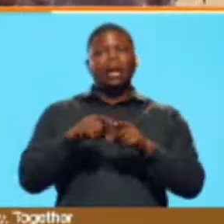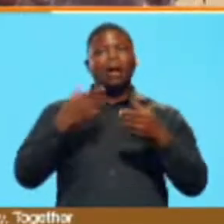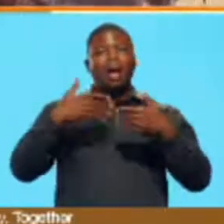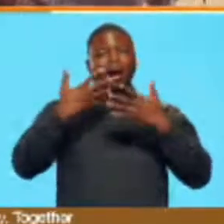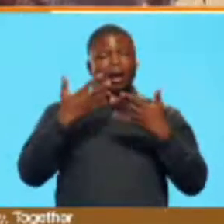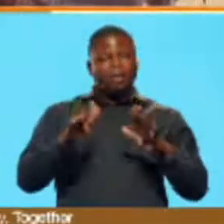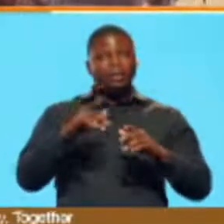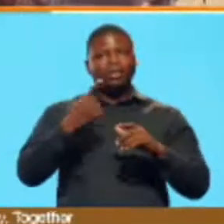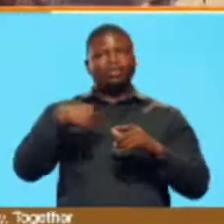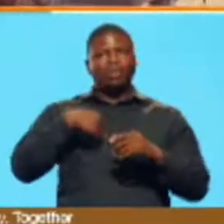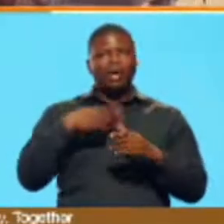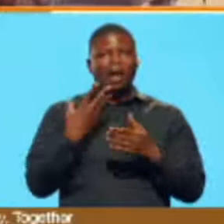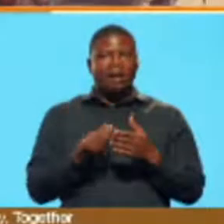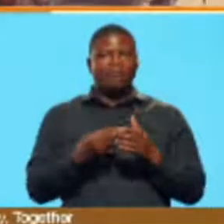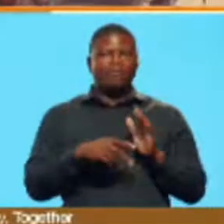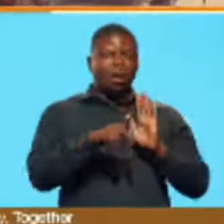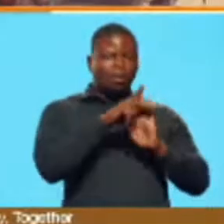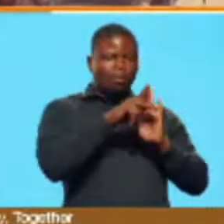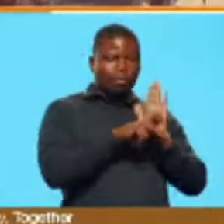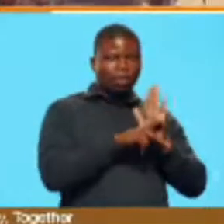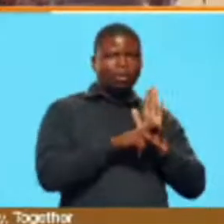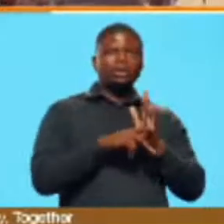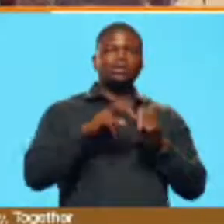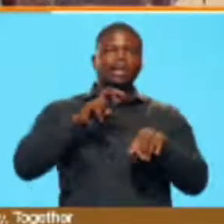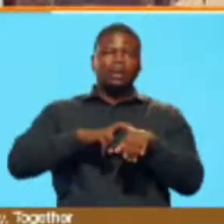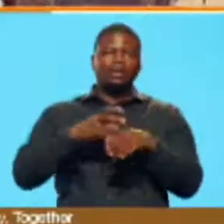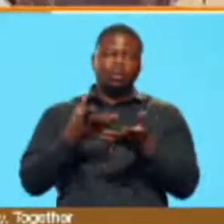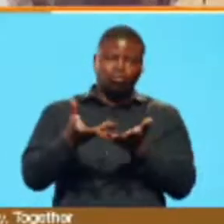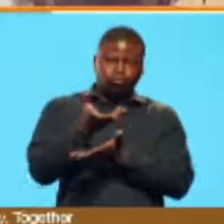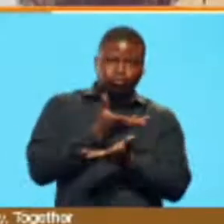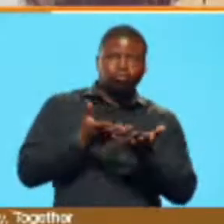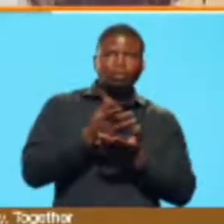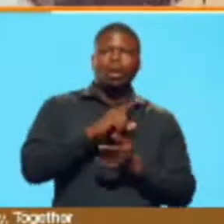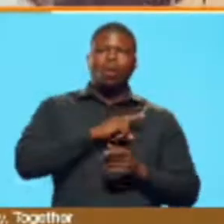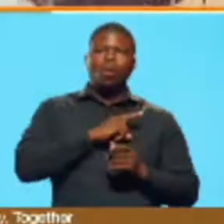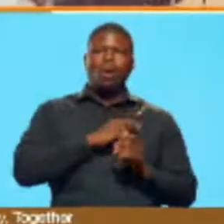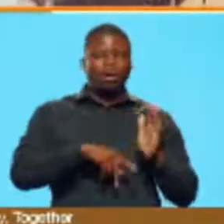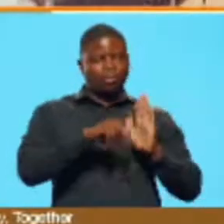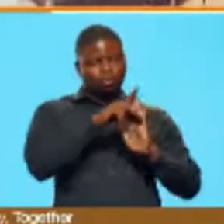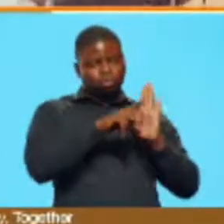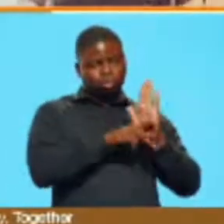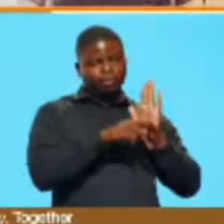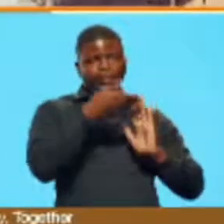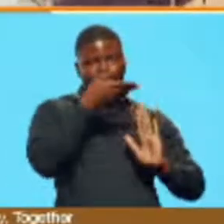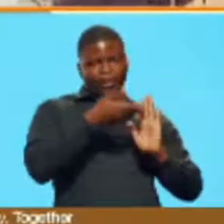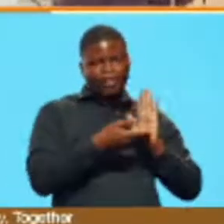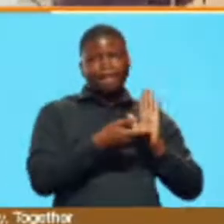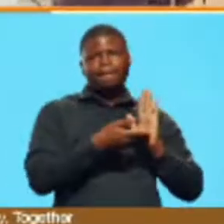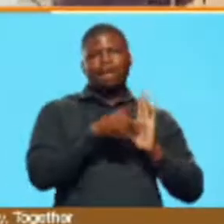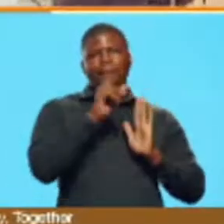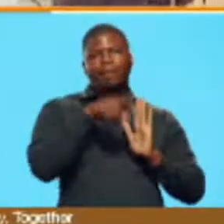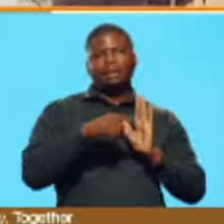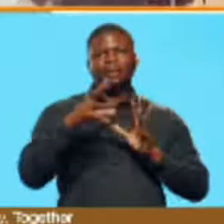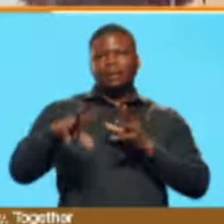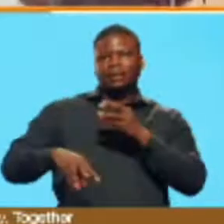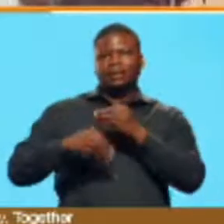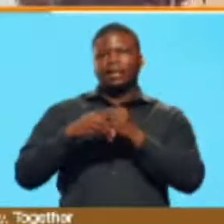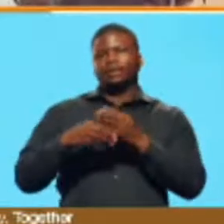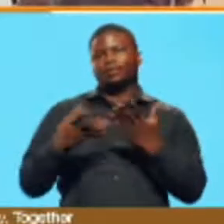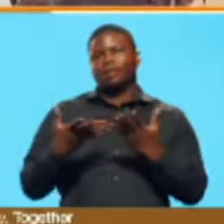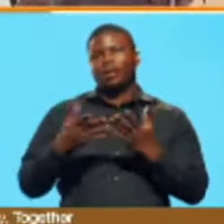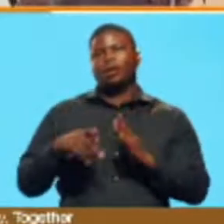the policy brief, because it needs to be also noted in terms of our